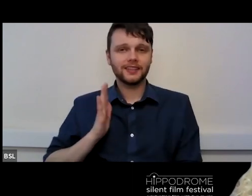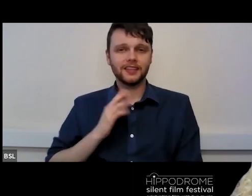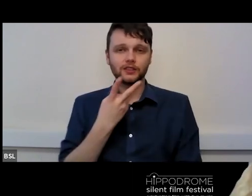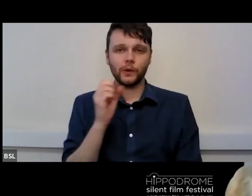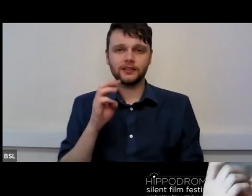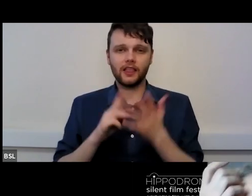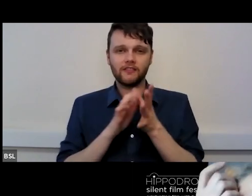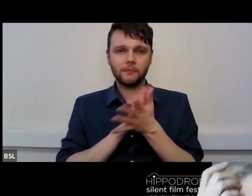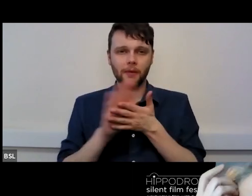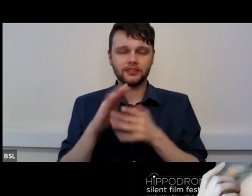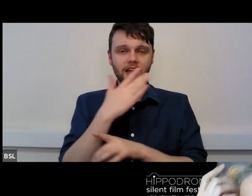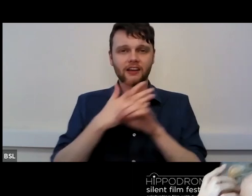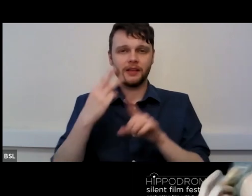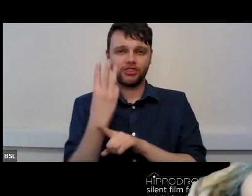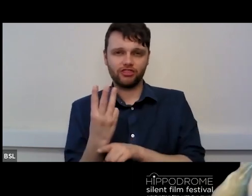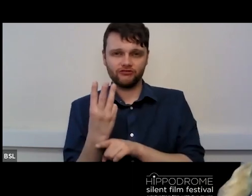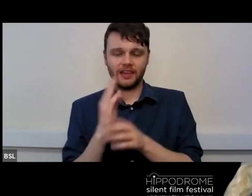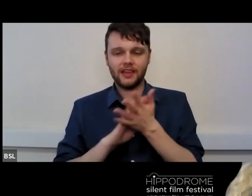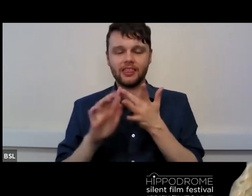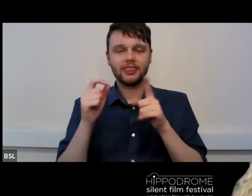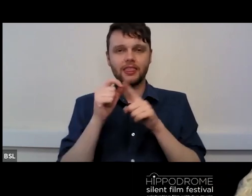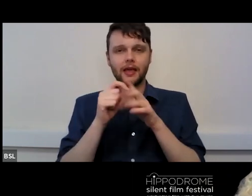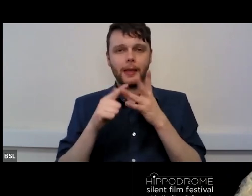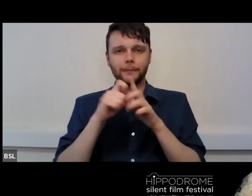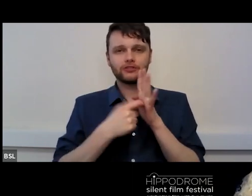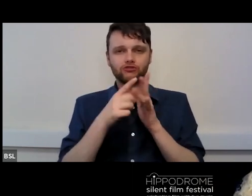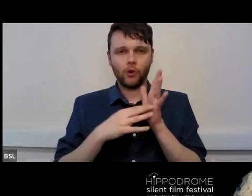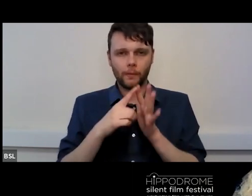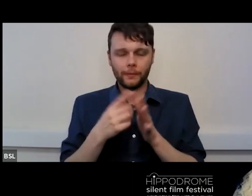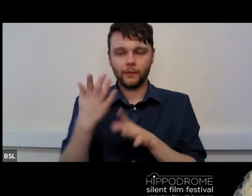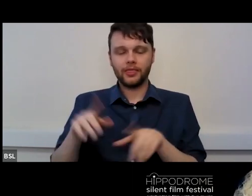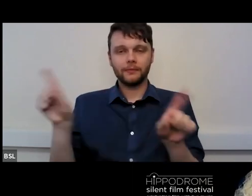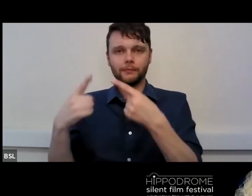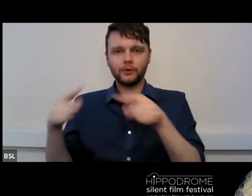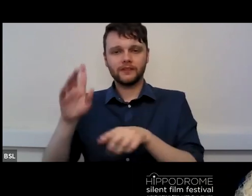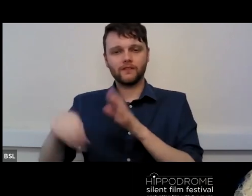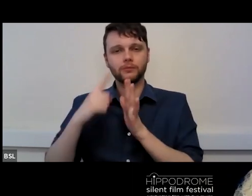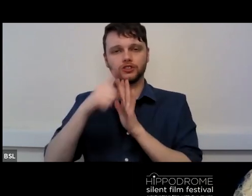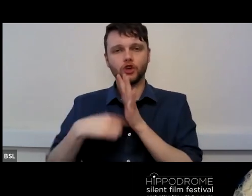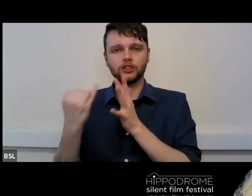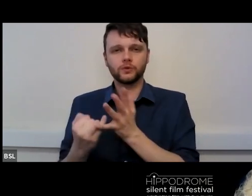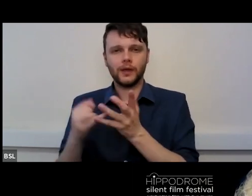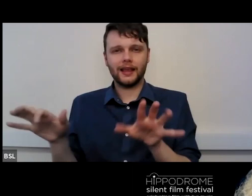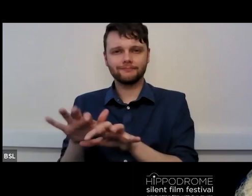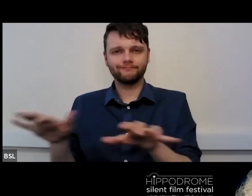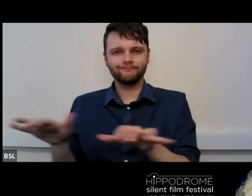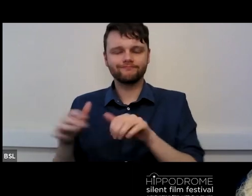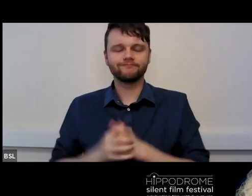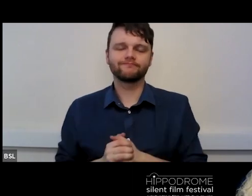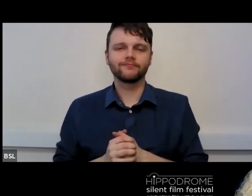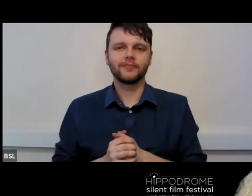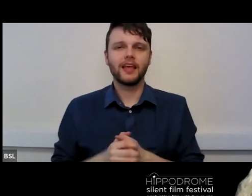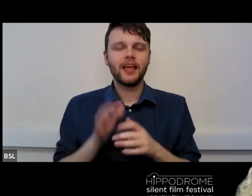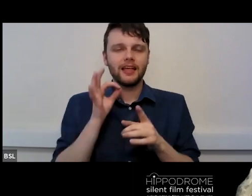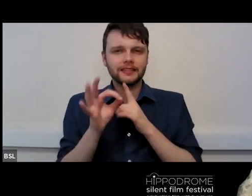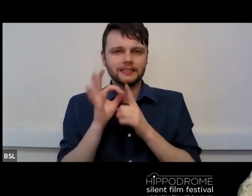at 3:30 at the Hippodrome, with live music by John Sweeney on piano. And details of this